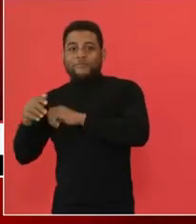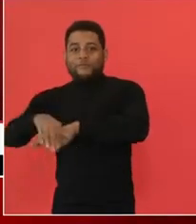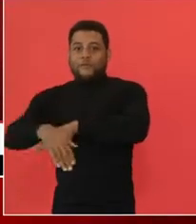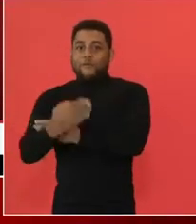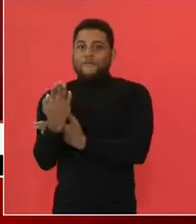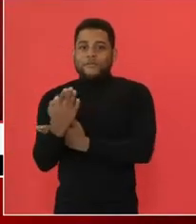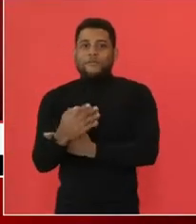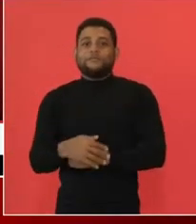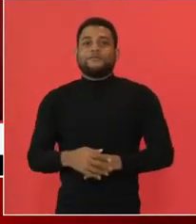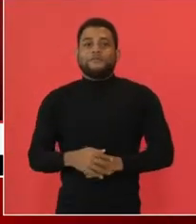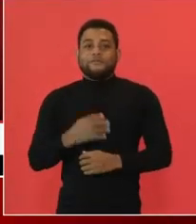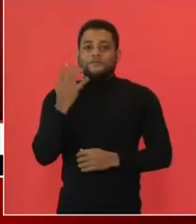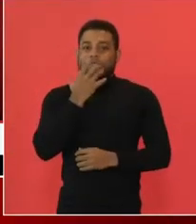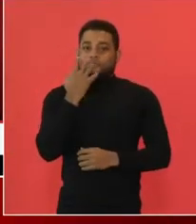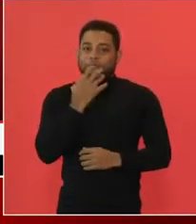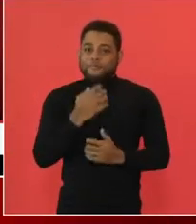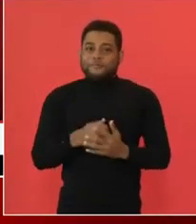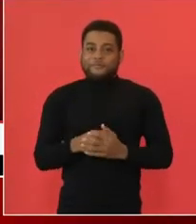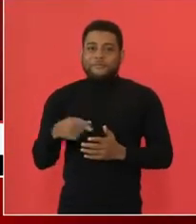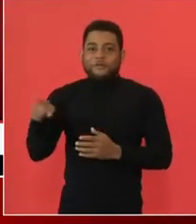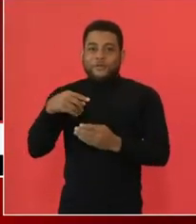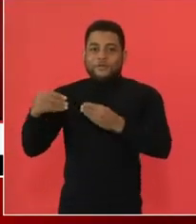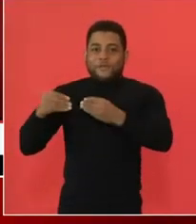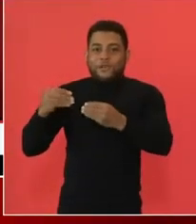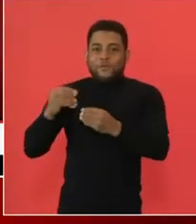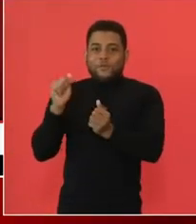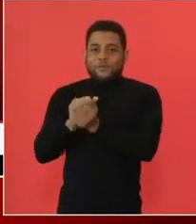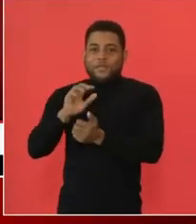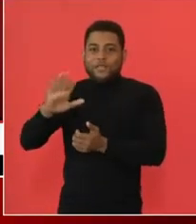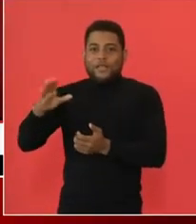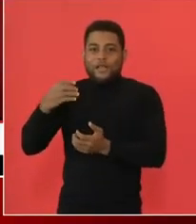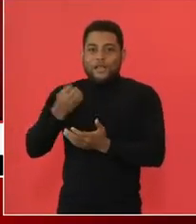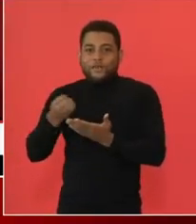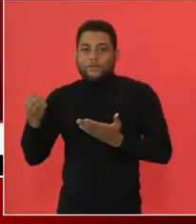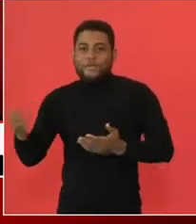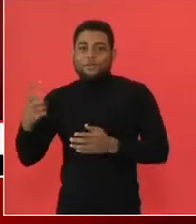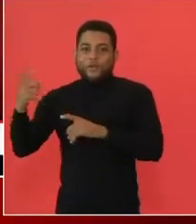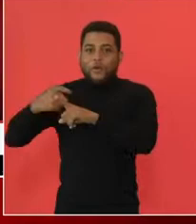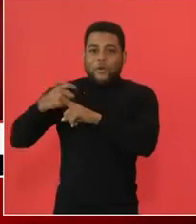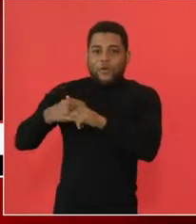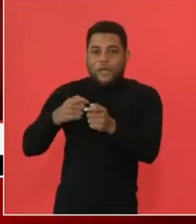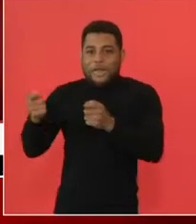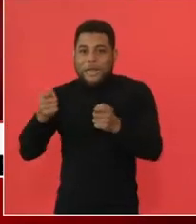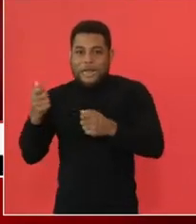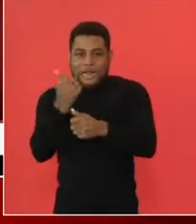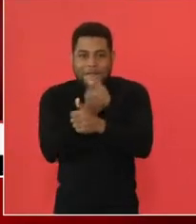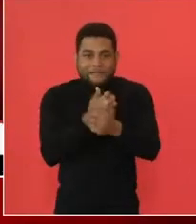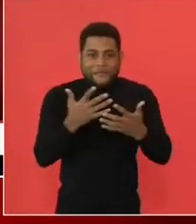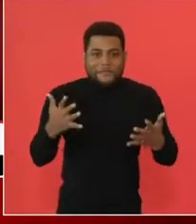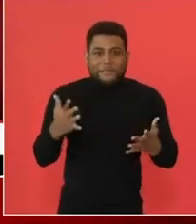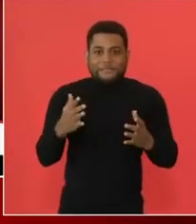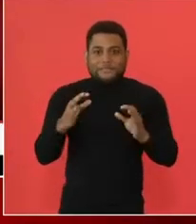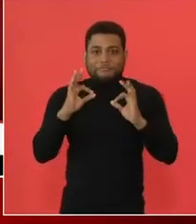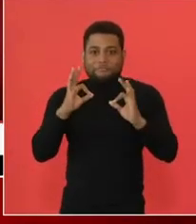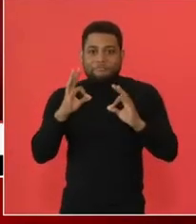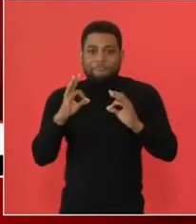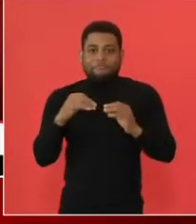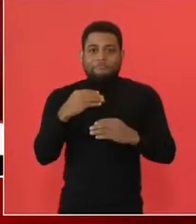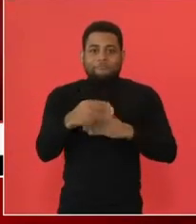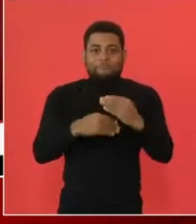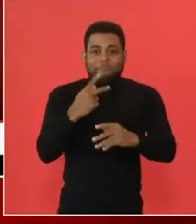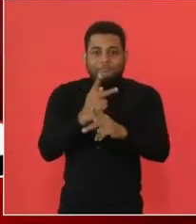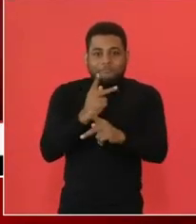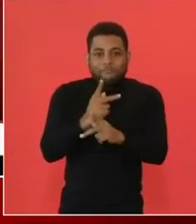your calls, your homes, all of those things have worked for us for the last 16 months while we get through